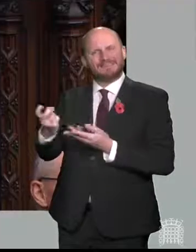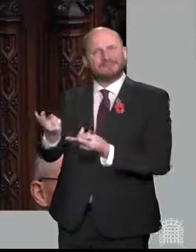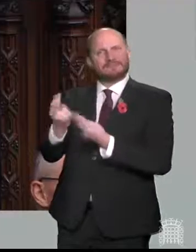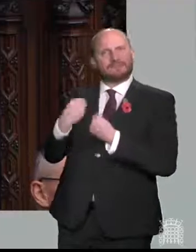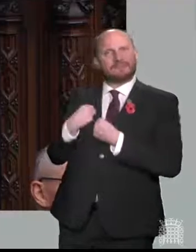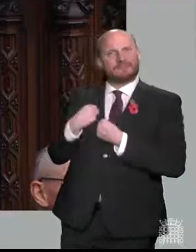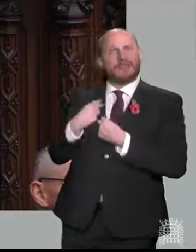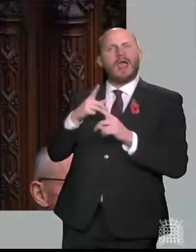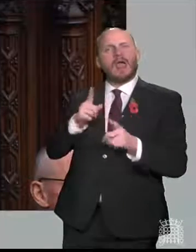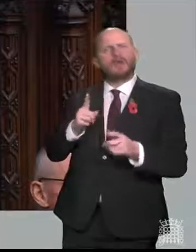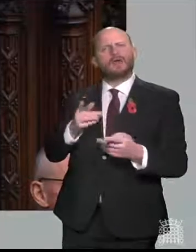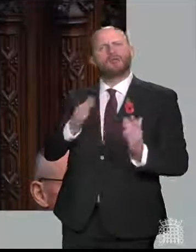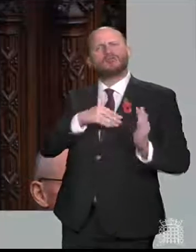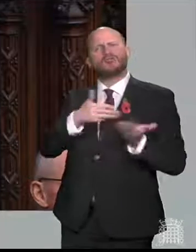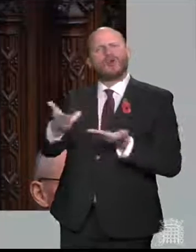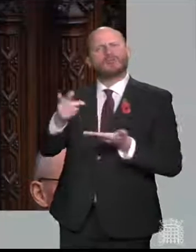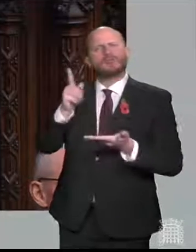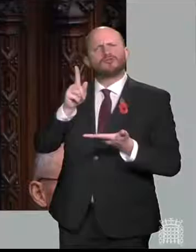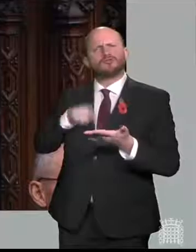service charges.